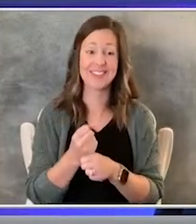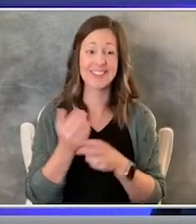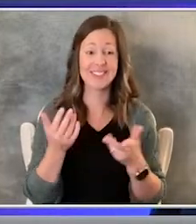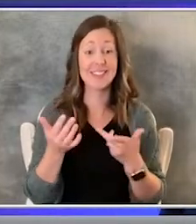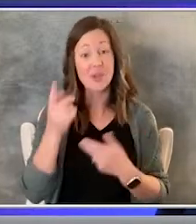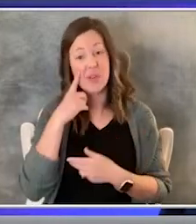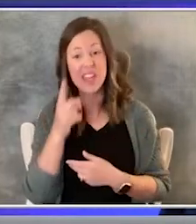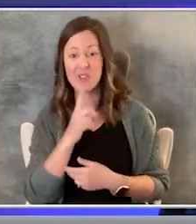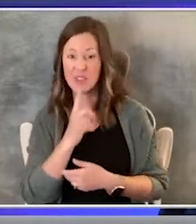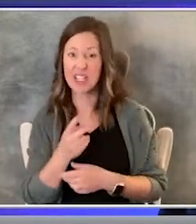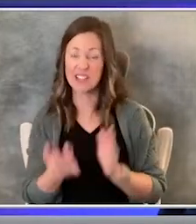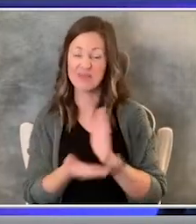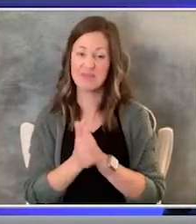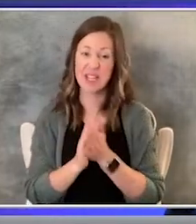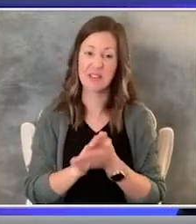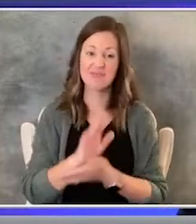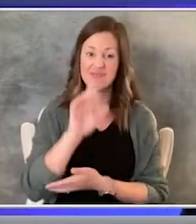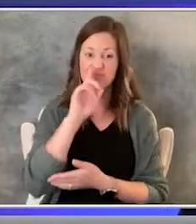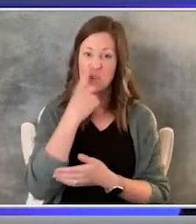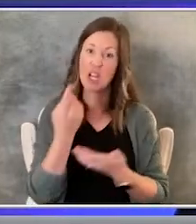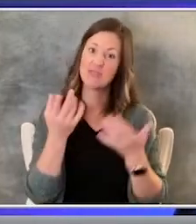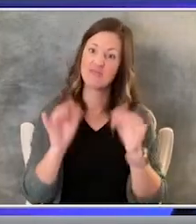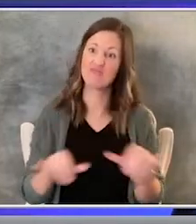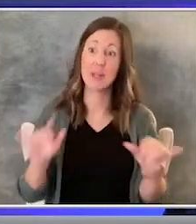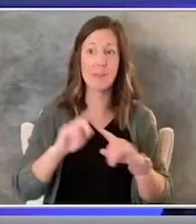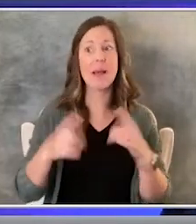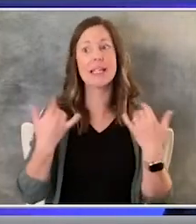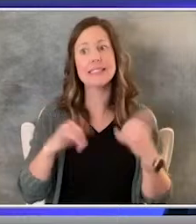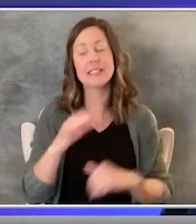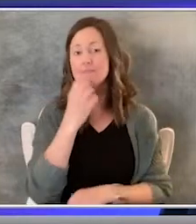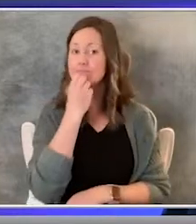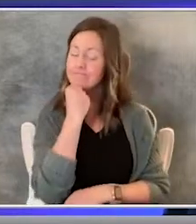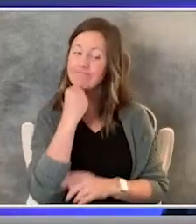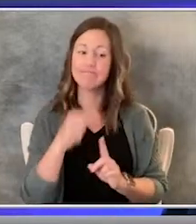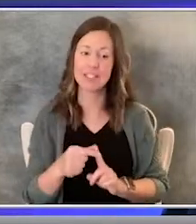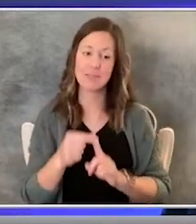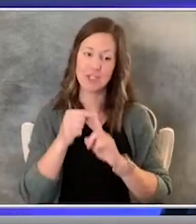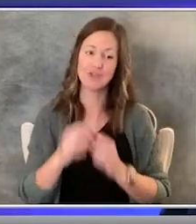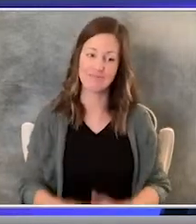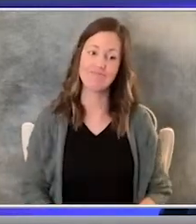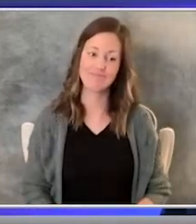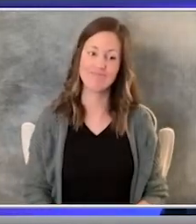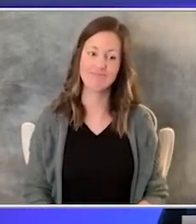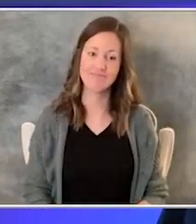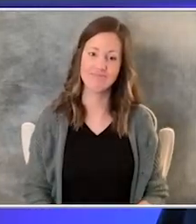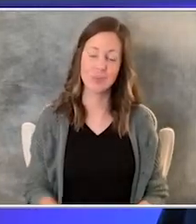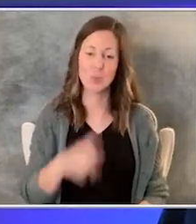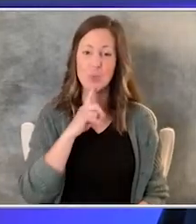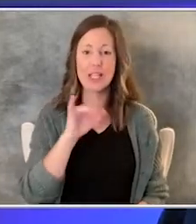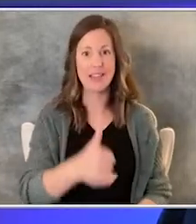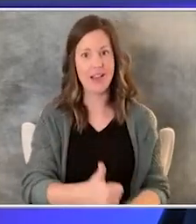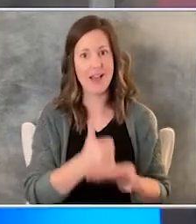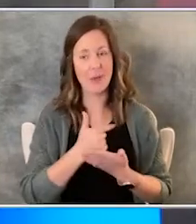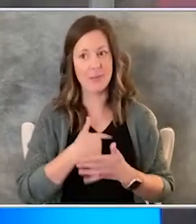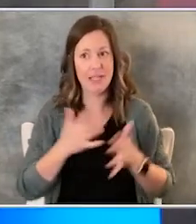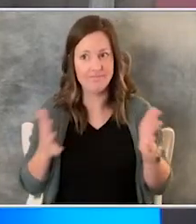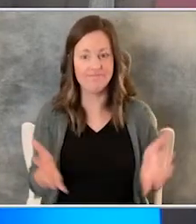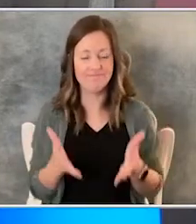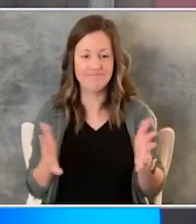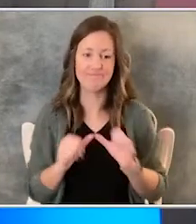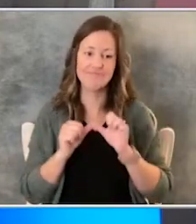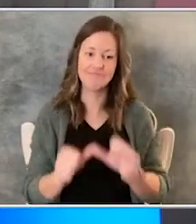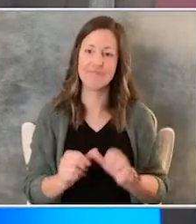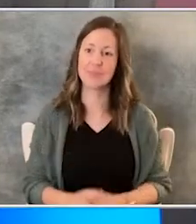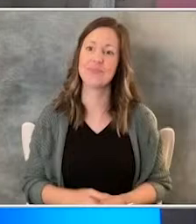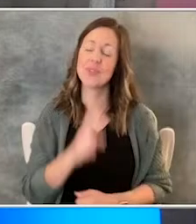kitty cats or show me an elephant on the phone. So he likes little videos. So. And then what's this? It's warning, danger, do not go beyond. Hey, what are you doing